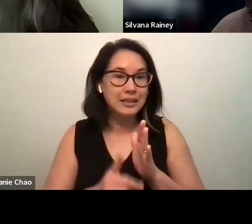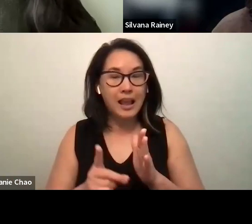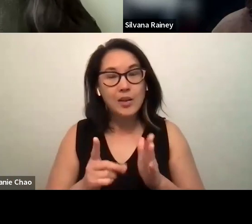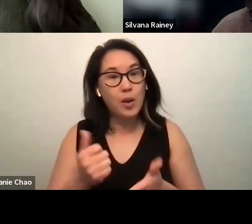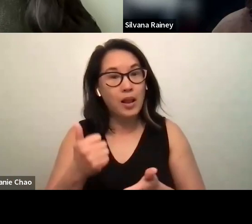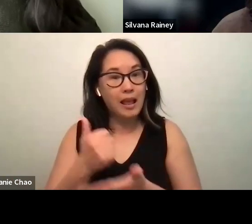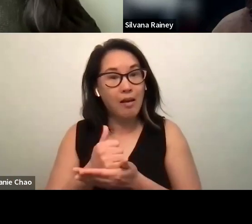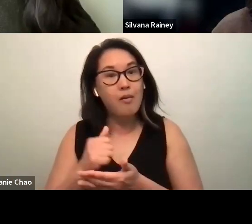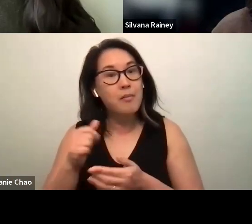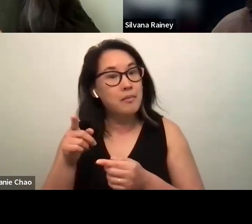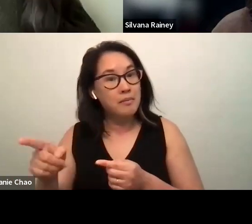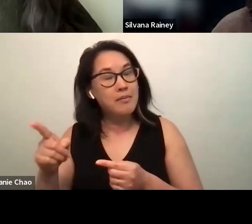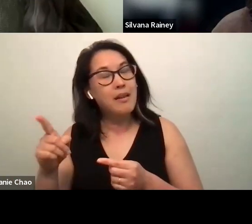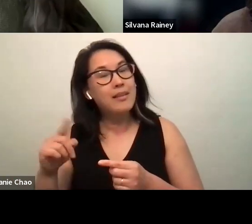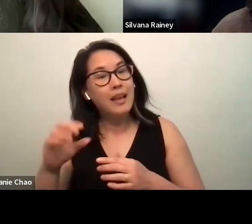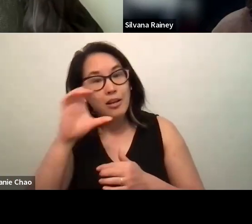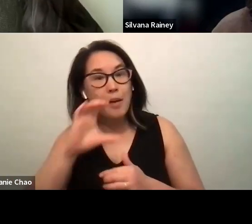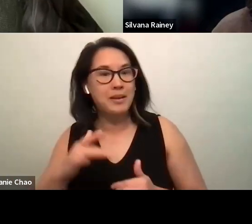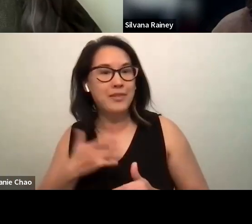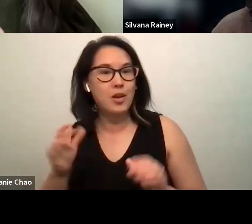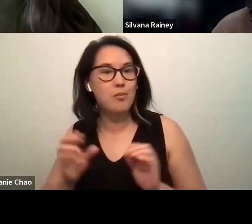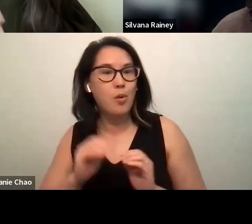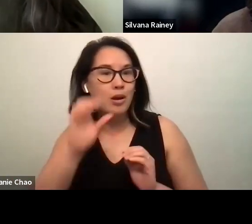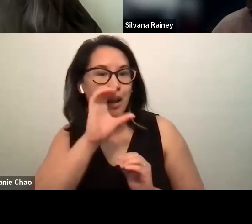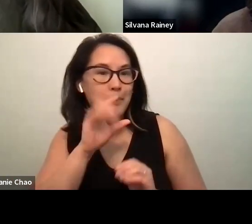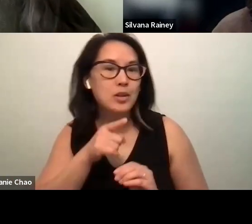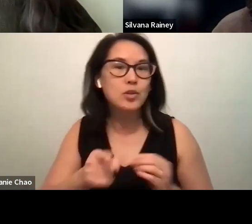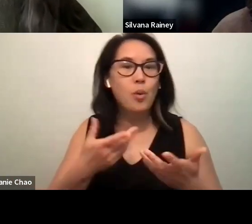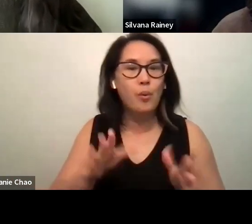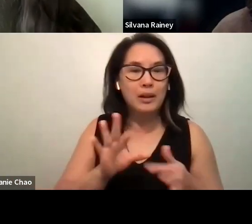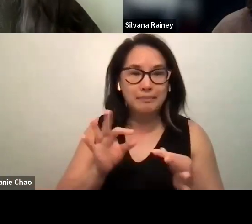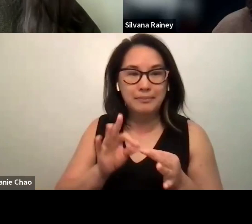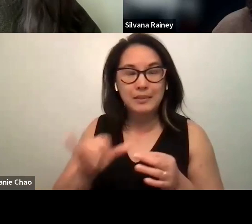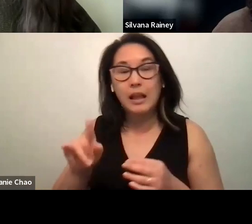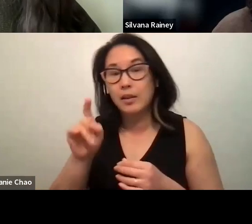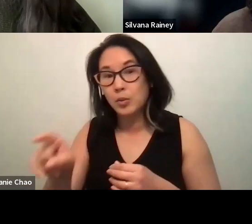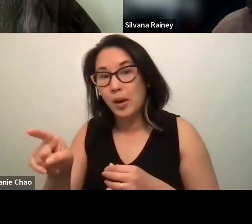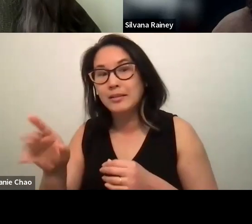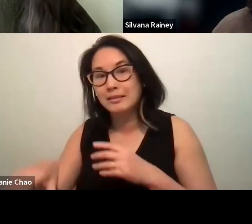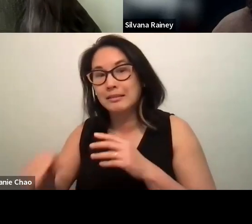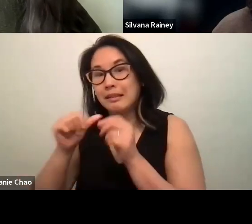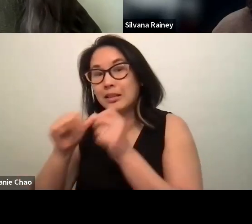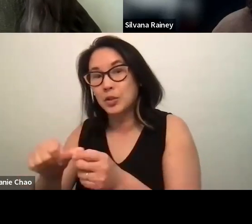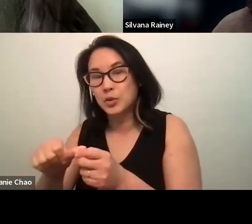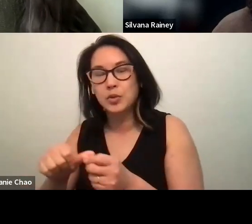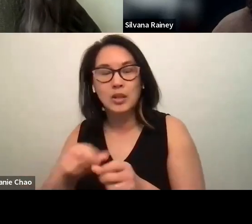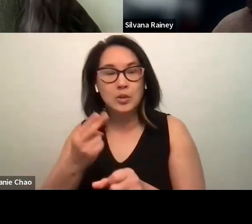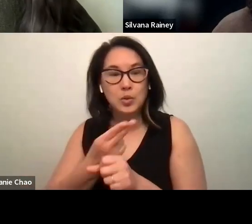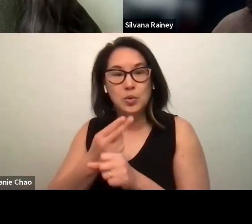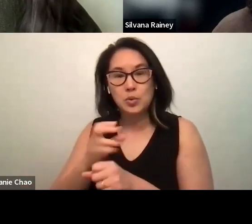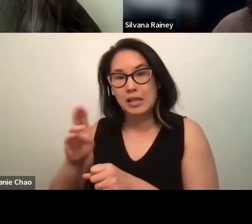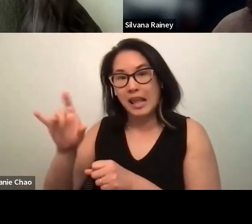comicsy? And I know you touched upon this, and the question goes on to ask, to use Emily's